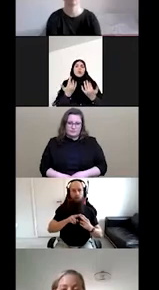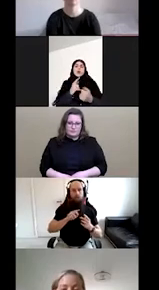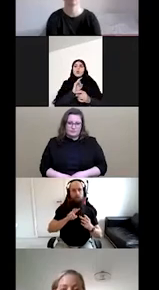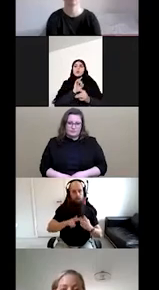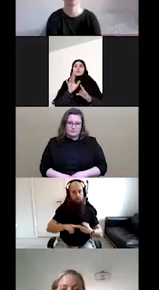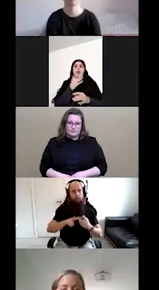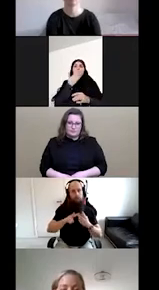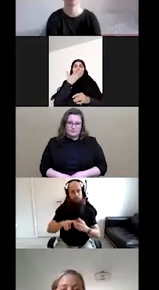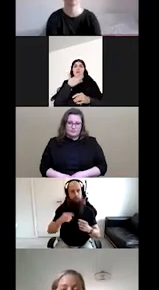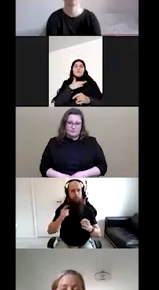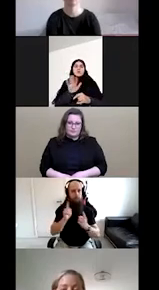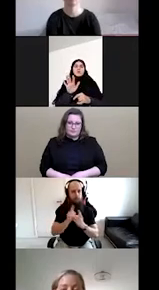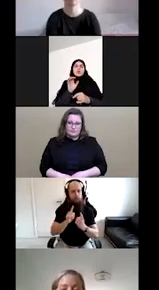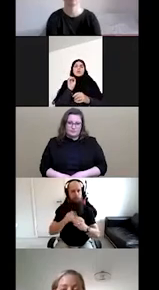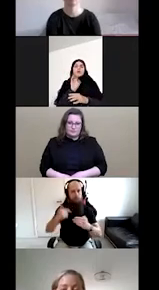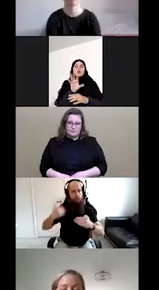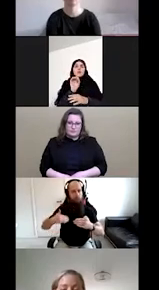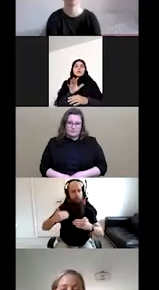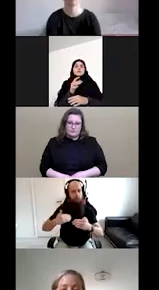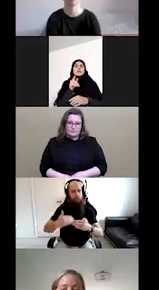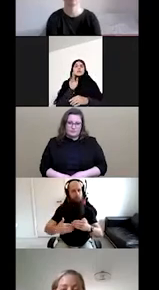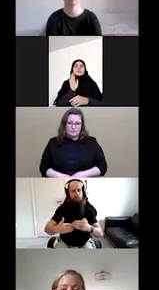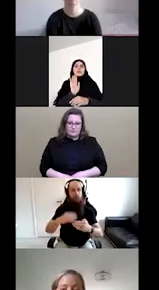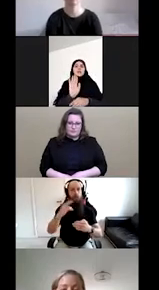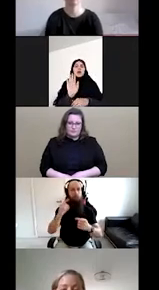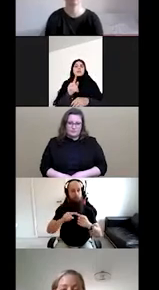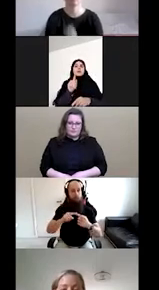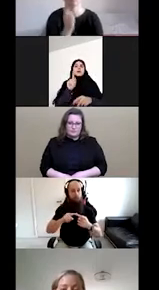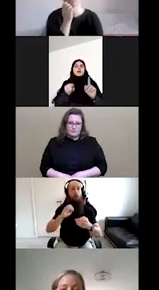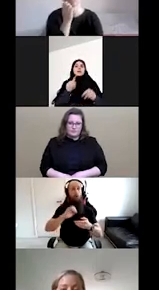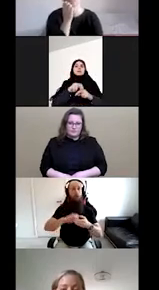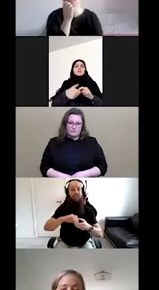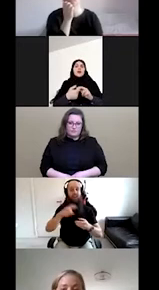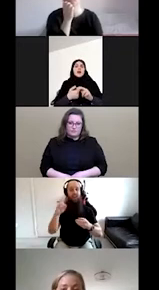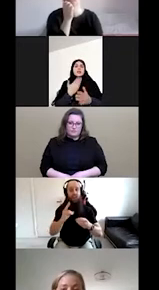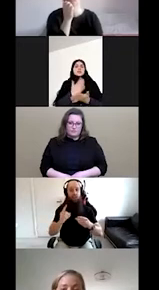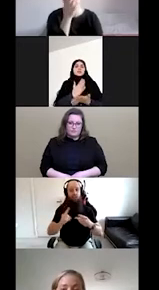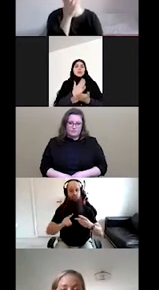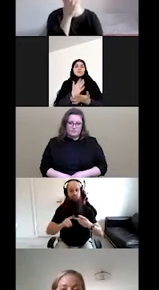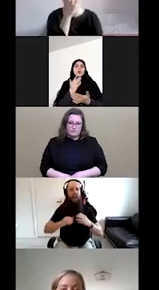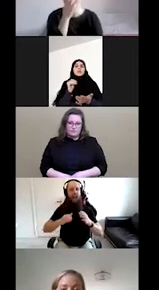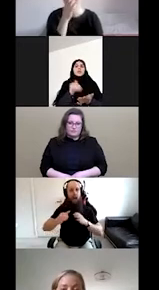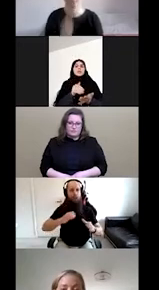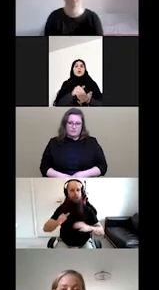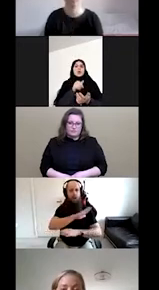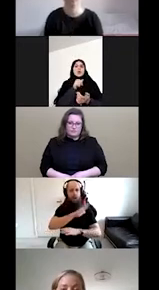of persons with disabilities, or to adapt all the information